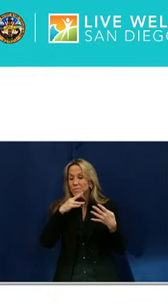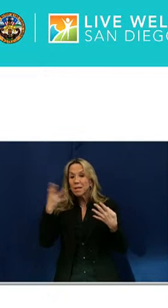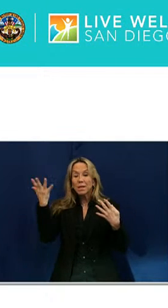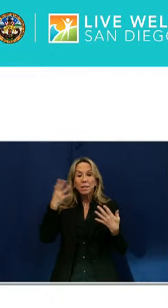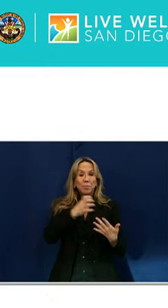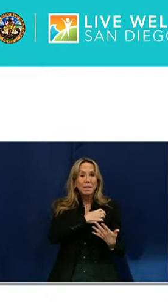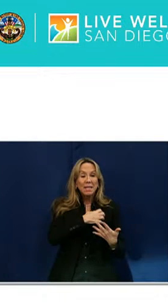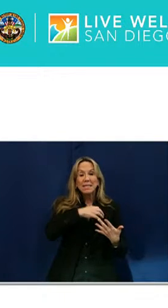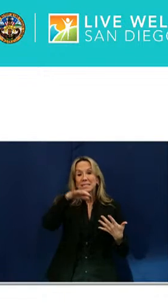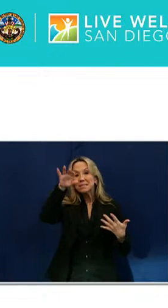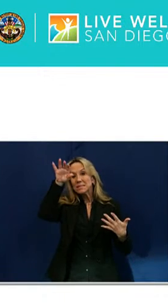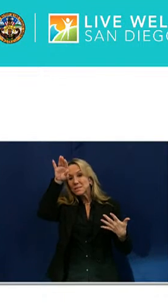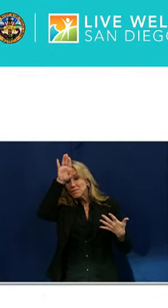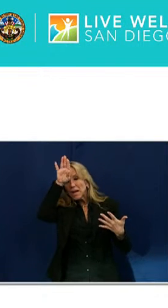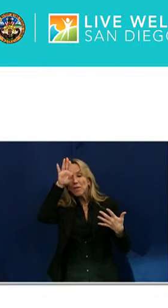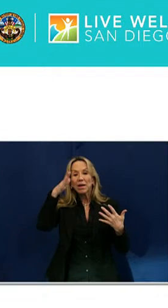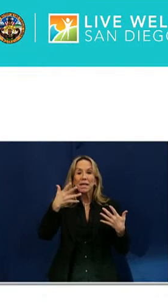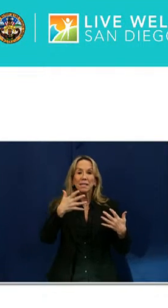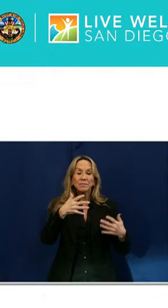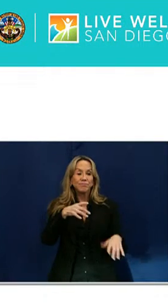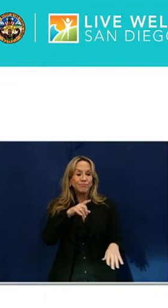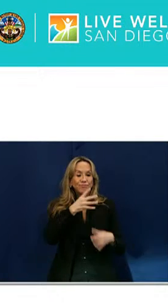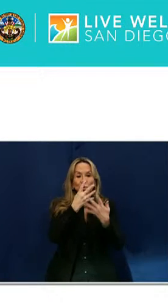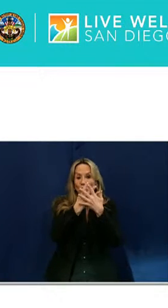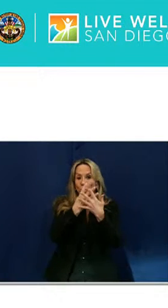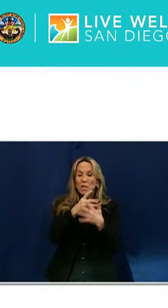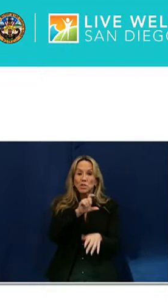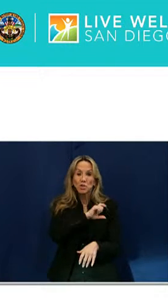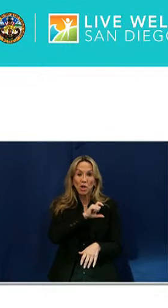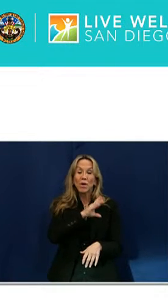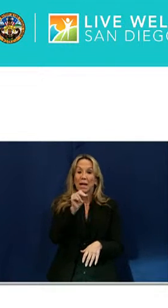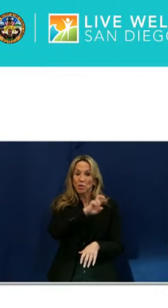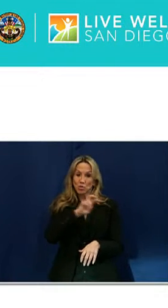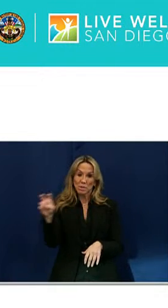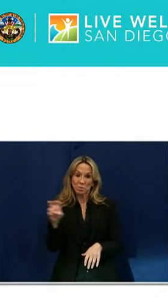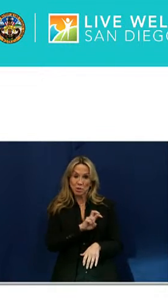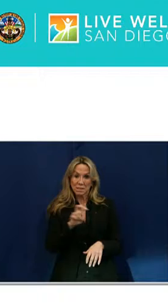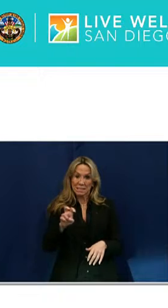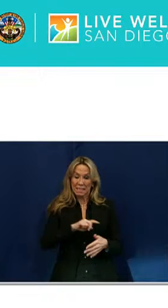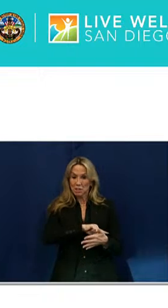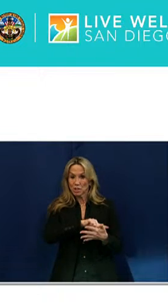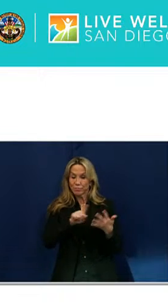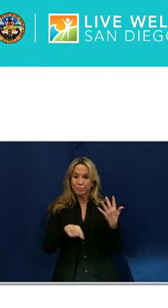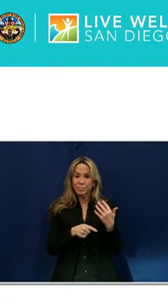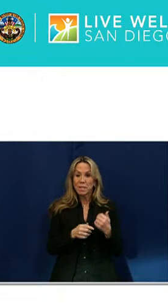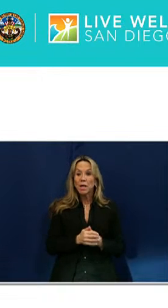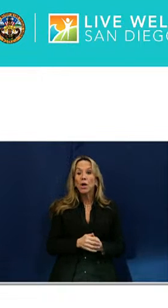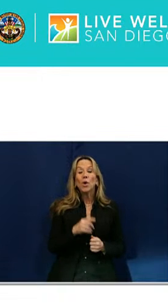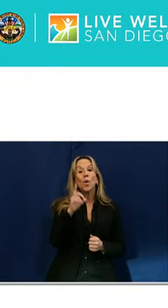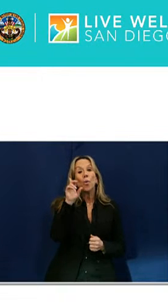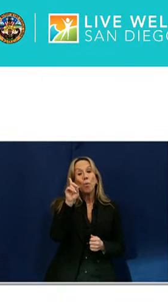firefighters, correctional officers, as well as transportation. And